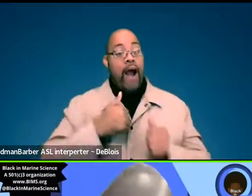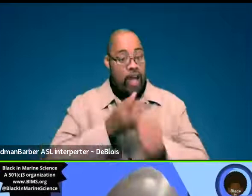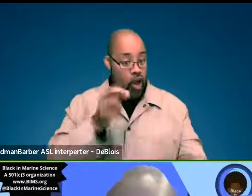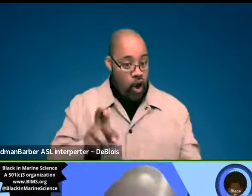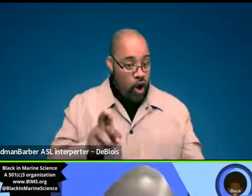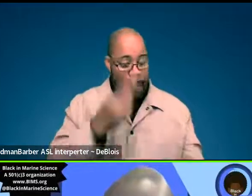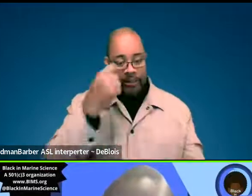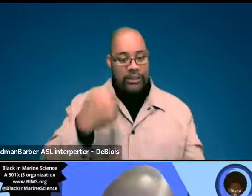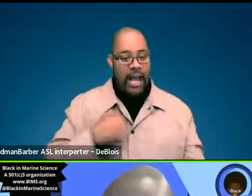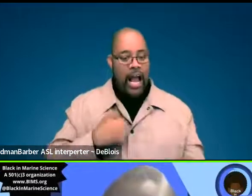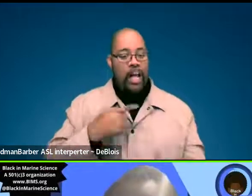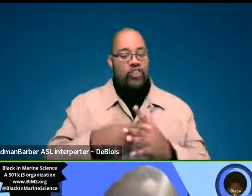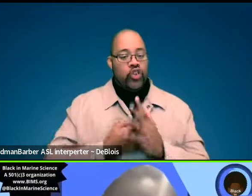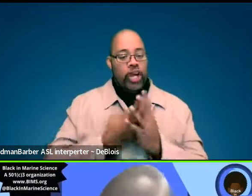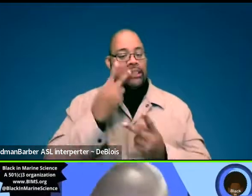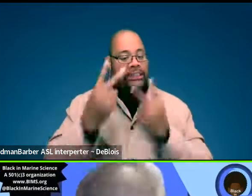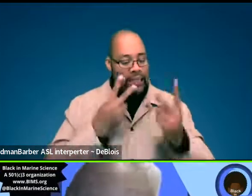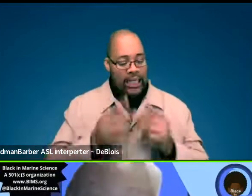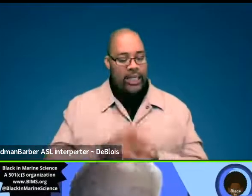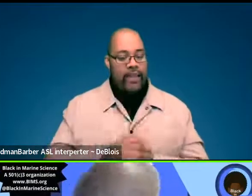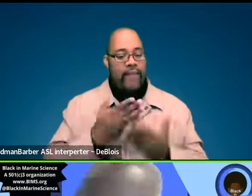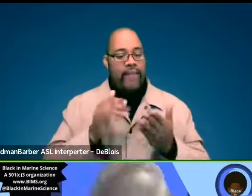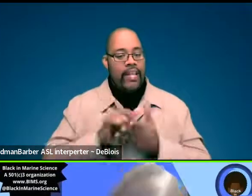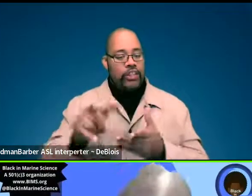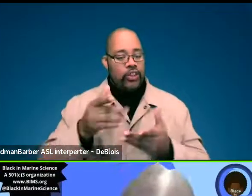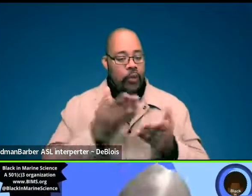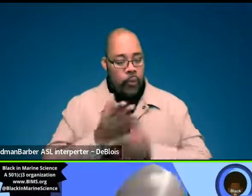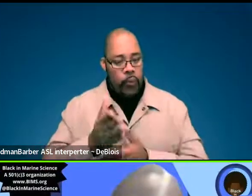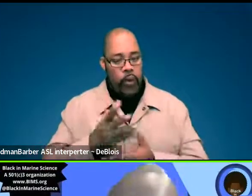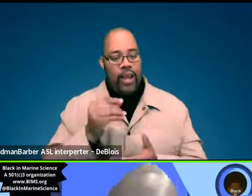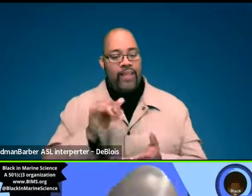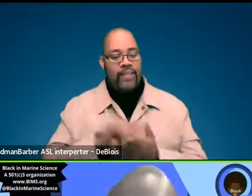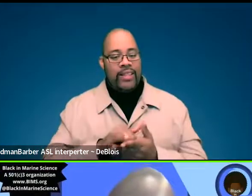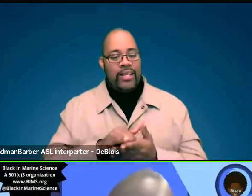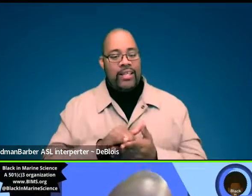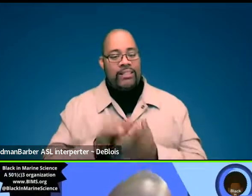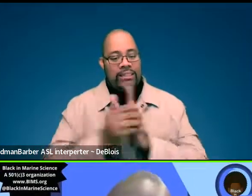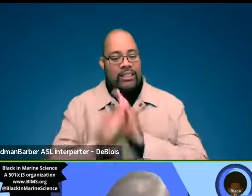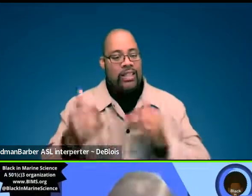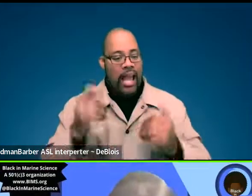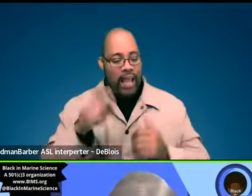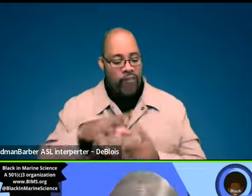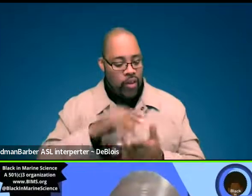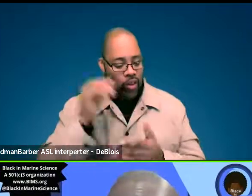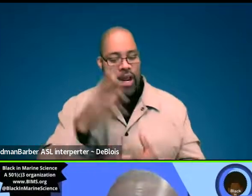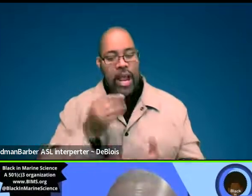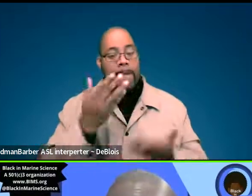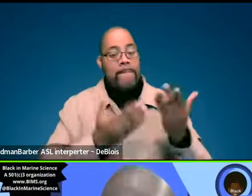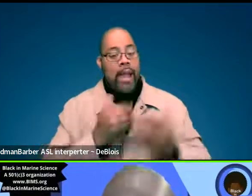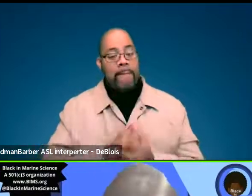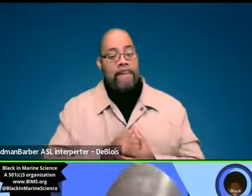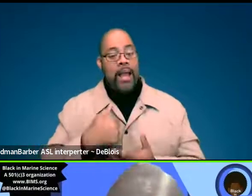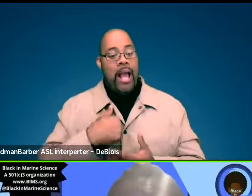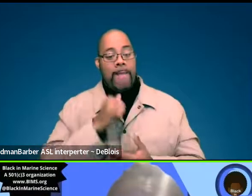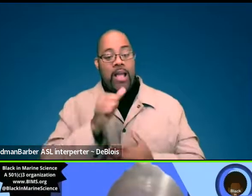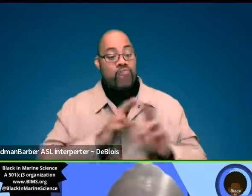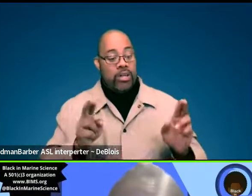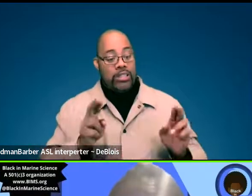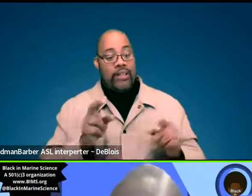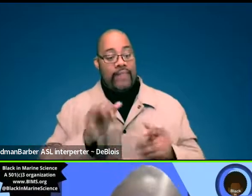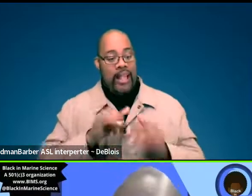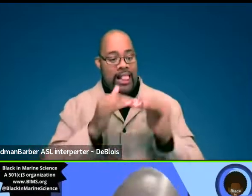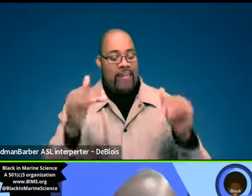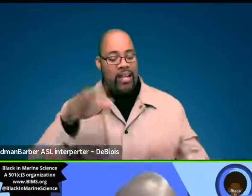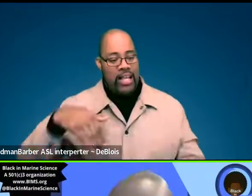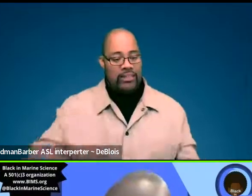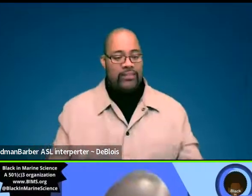her because I start to see, the things that she's going through and the kind of skills she has to learn. And maybe I'm not ready to be at that level